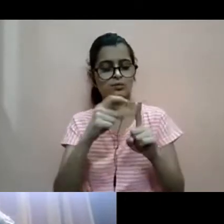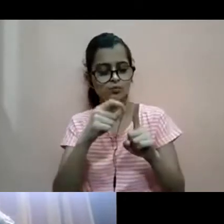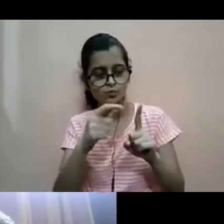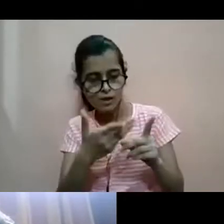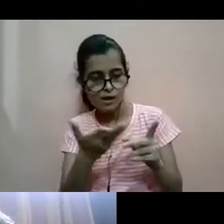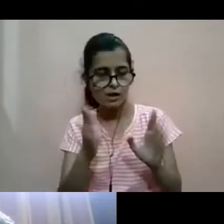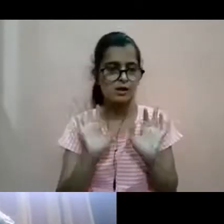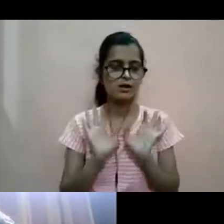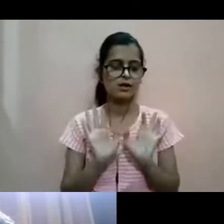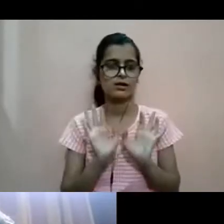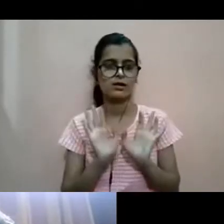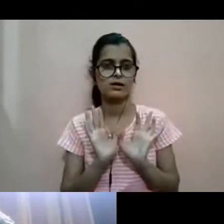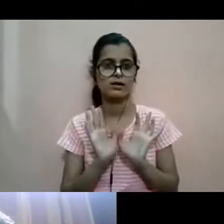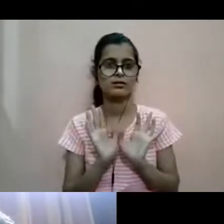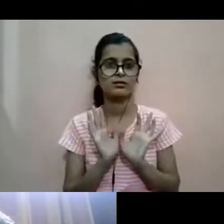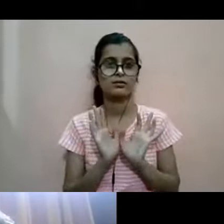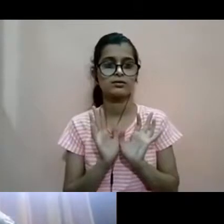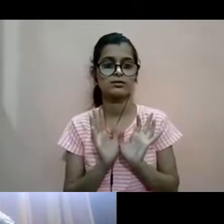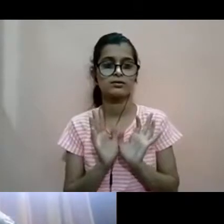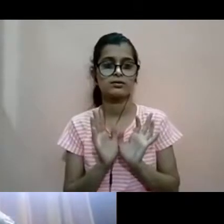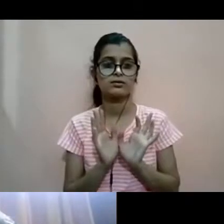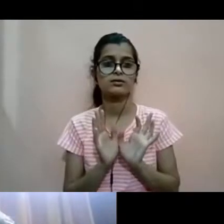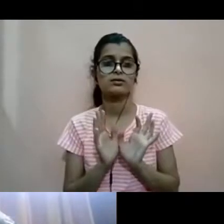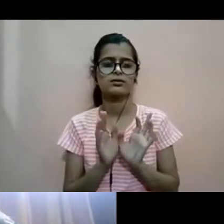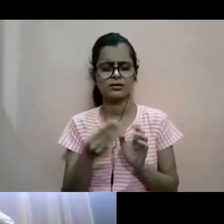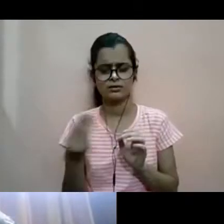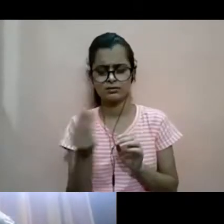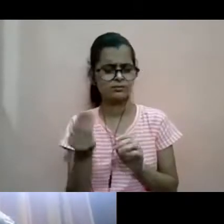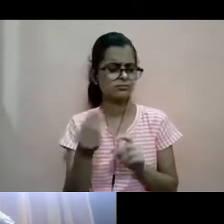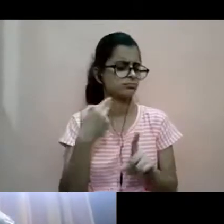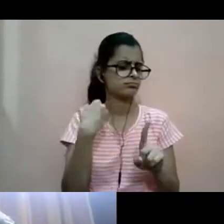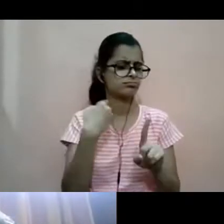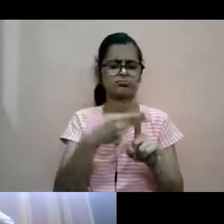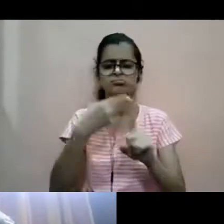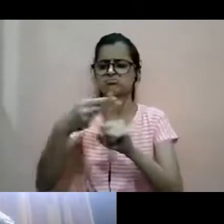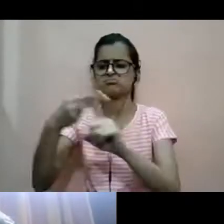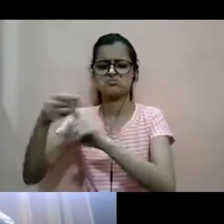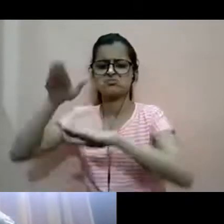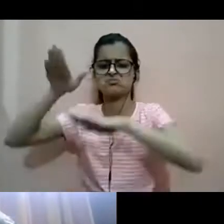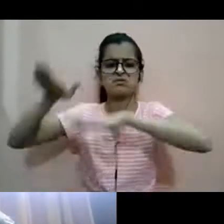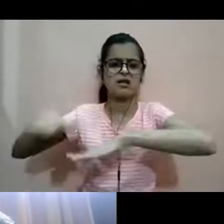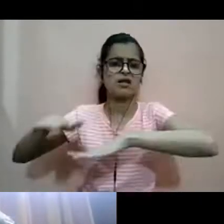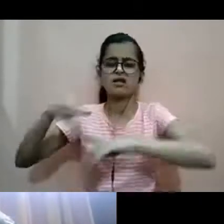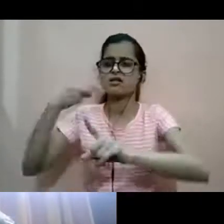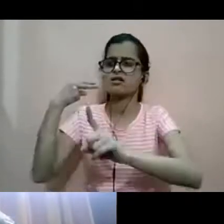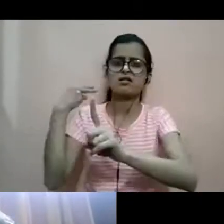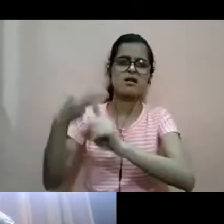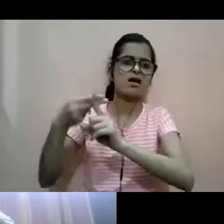think that a lot of the stigma of dependency that